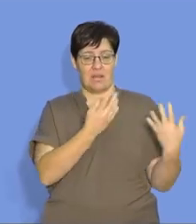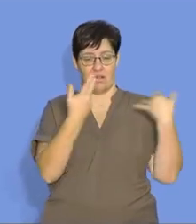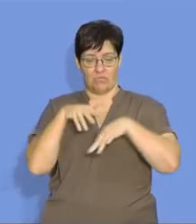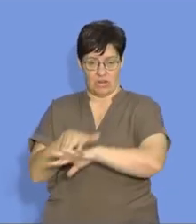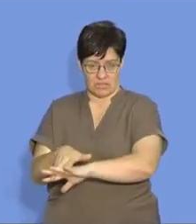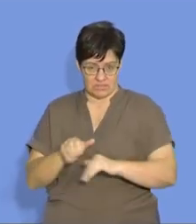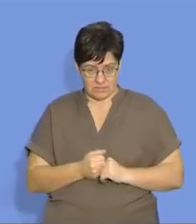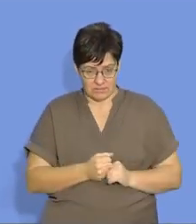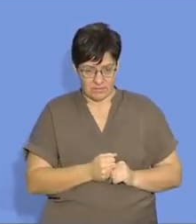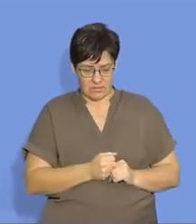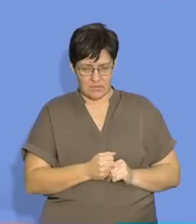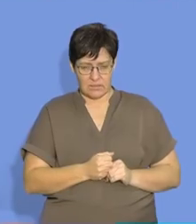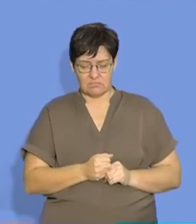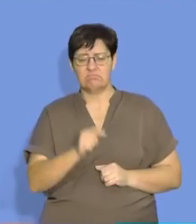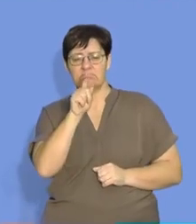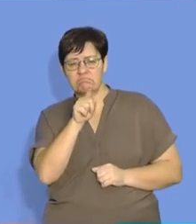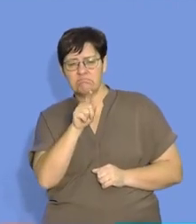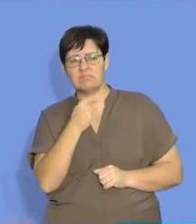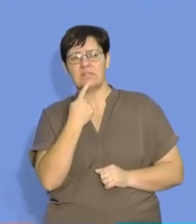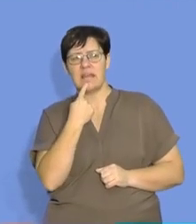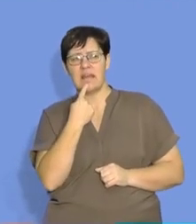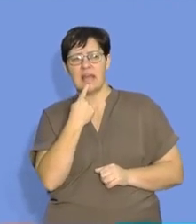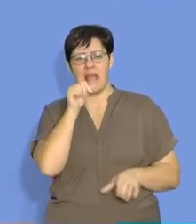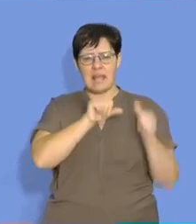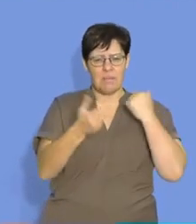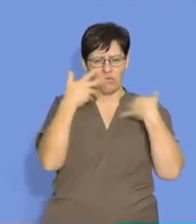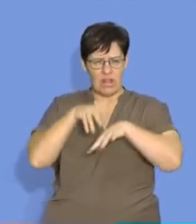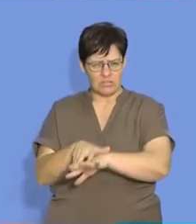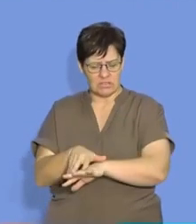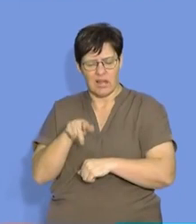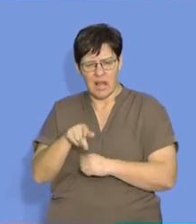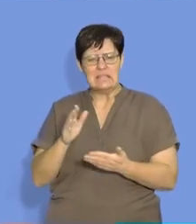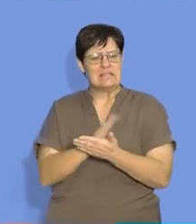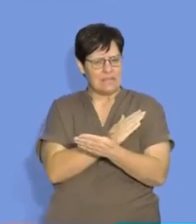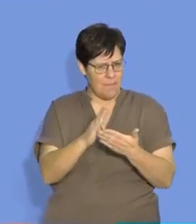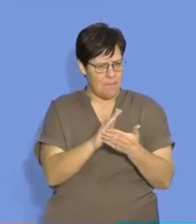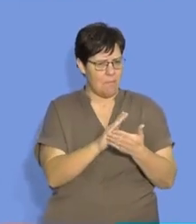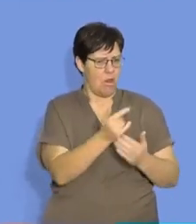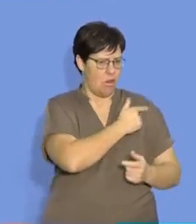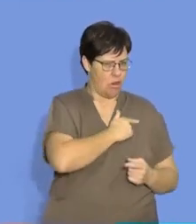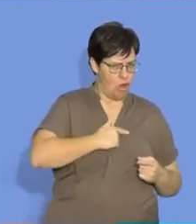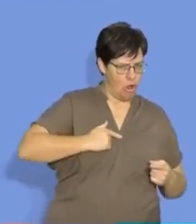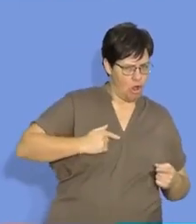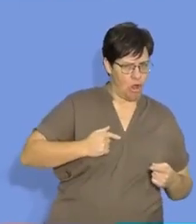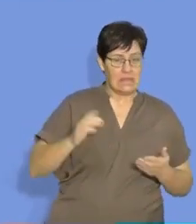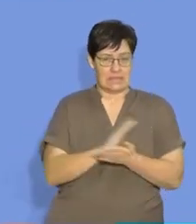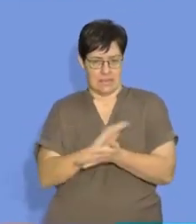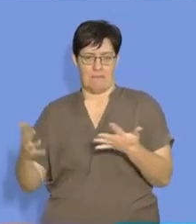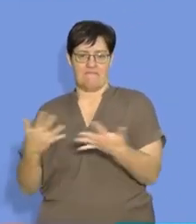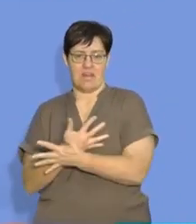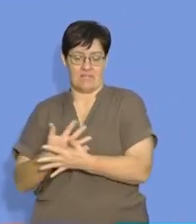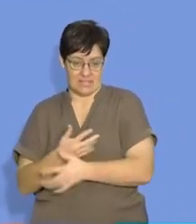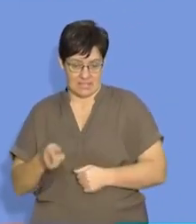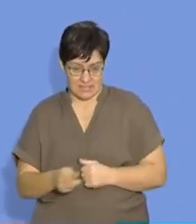at rate, as I said, we think in terms of some of our reactions take longer and some of our reactions are